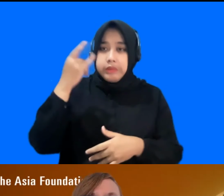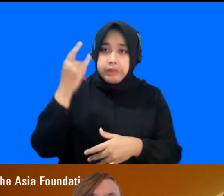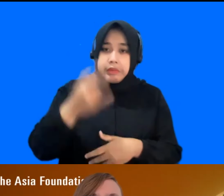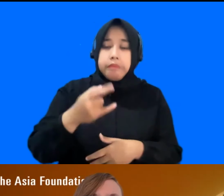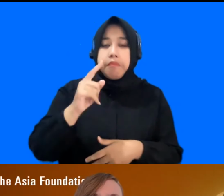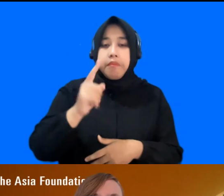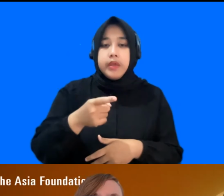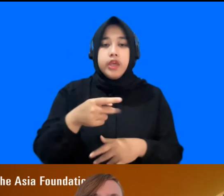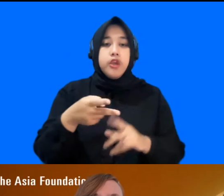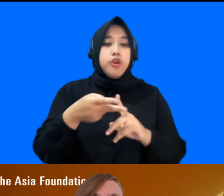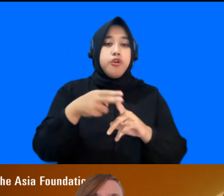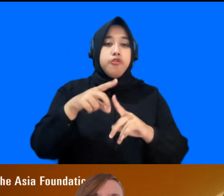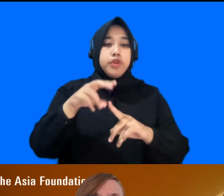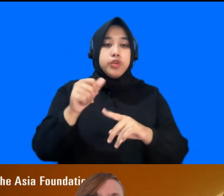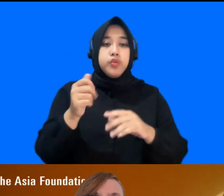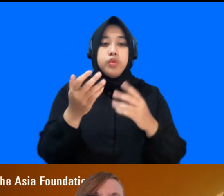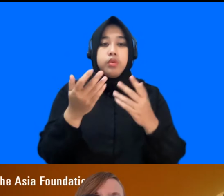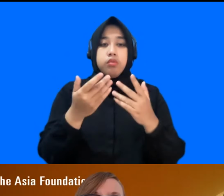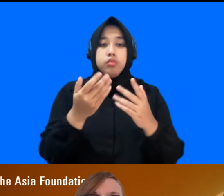benefits?